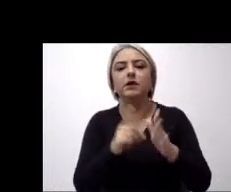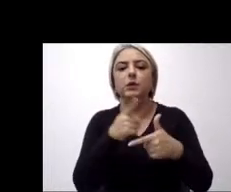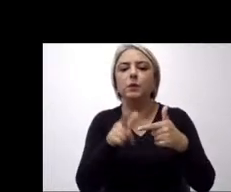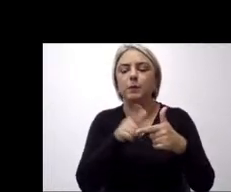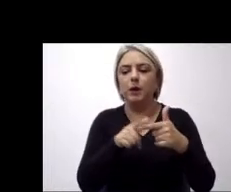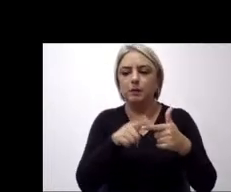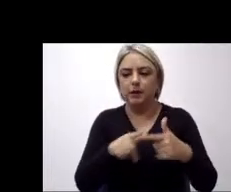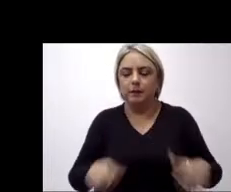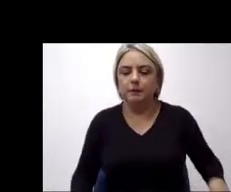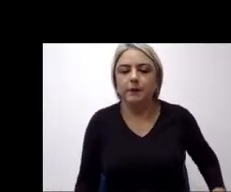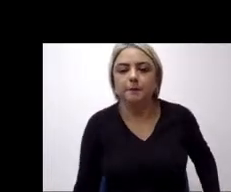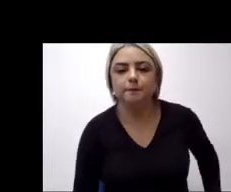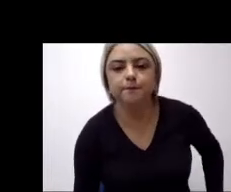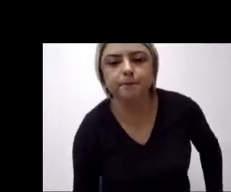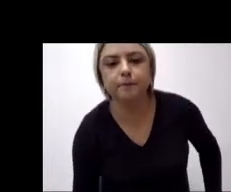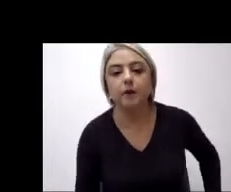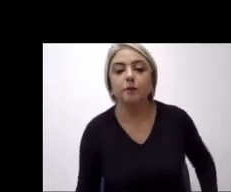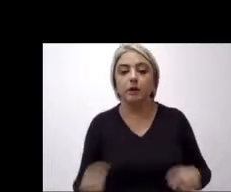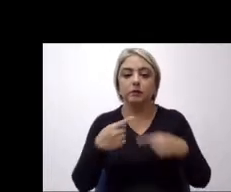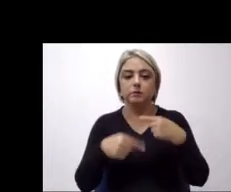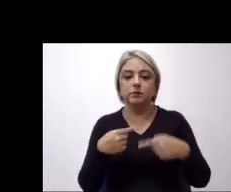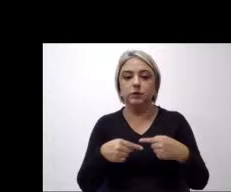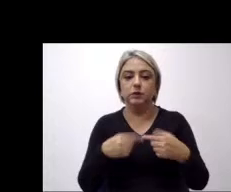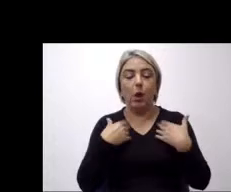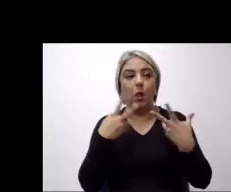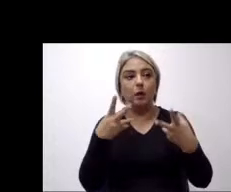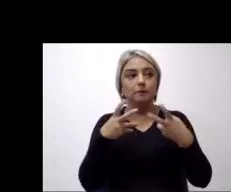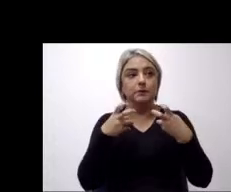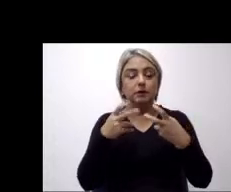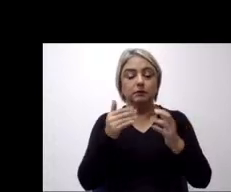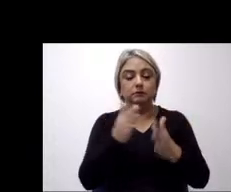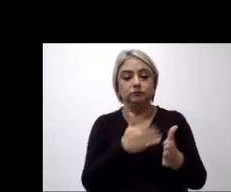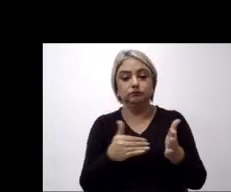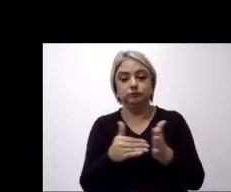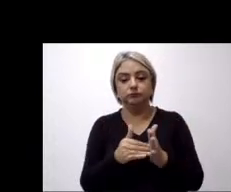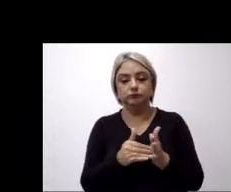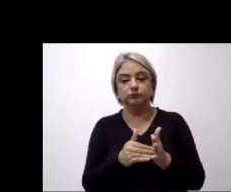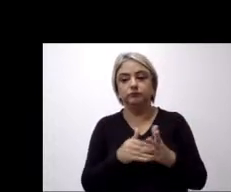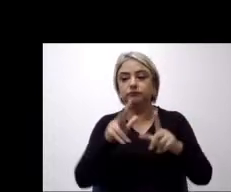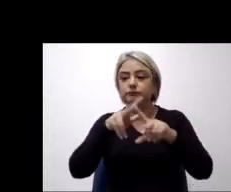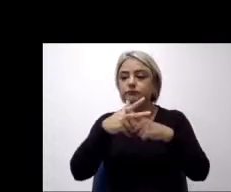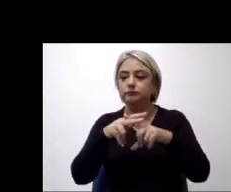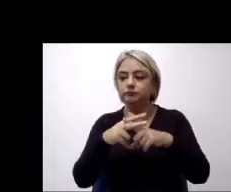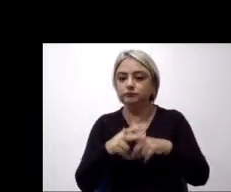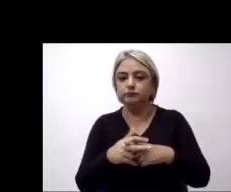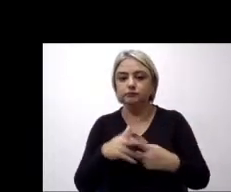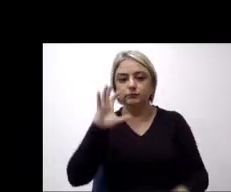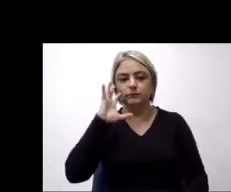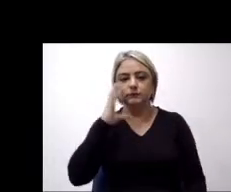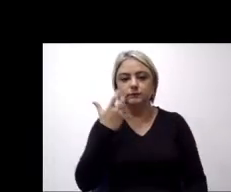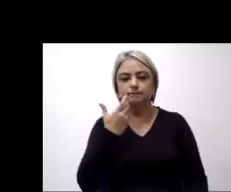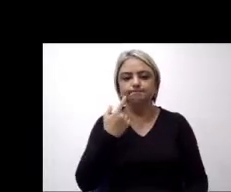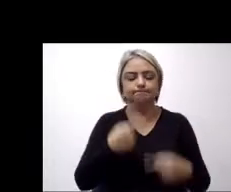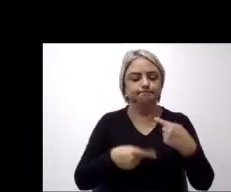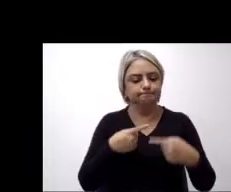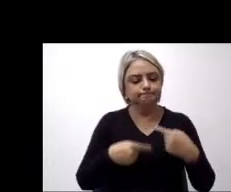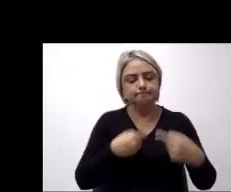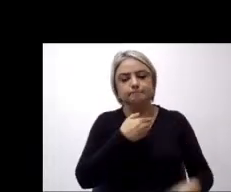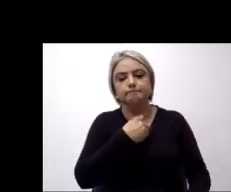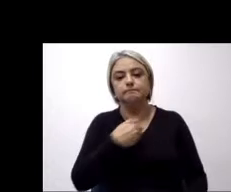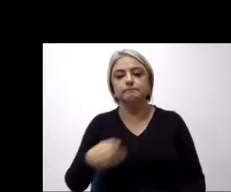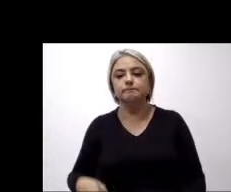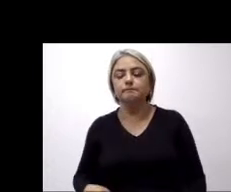when we observe all about instrument, solution, public policy, there is the